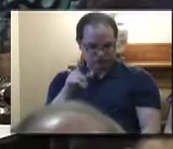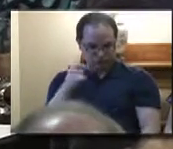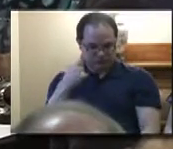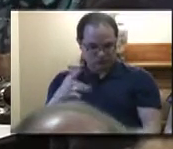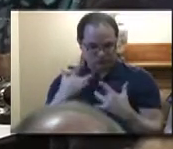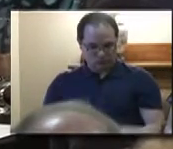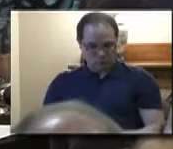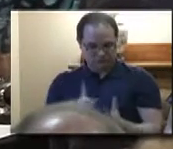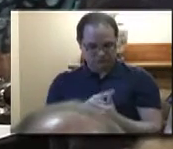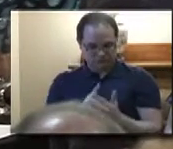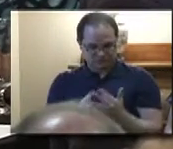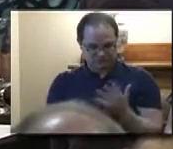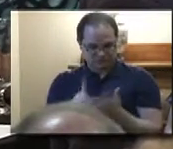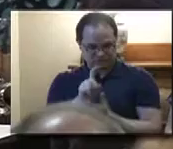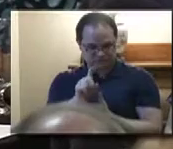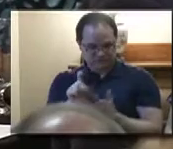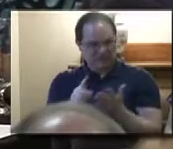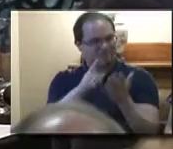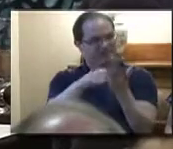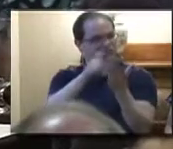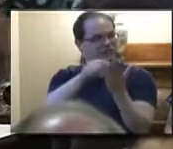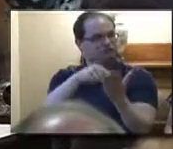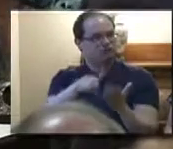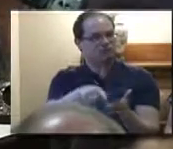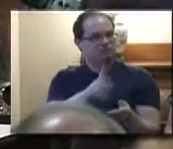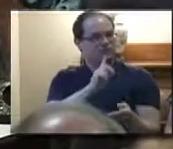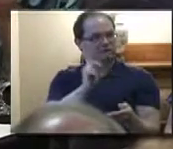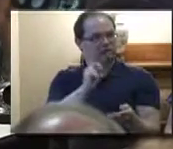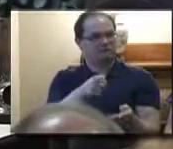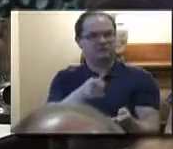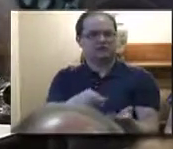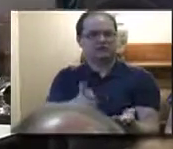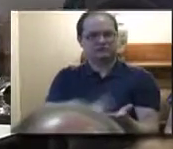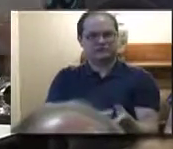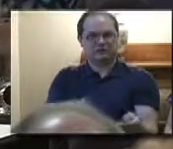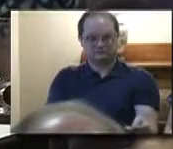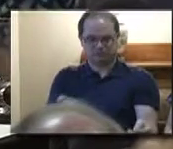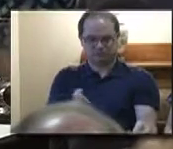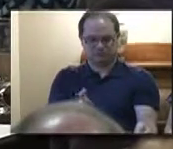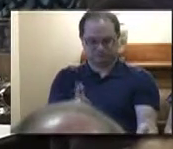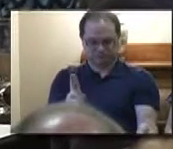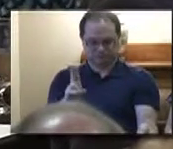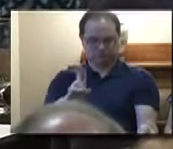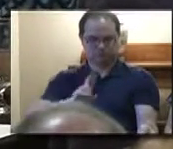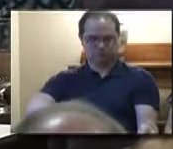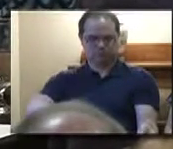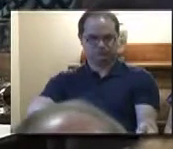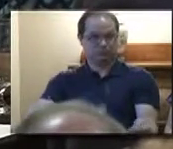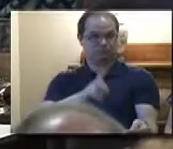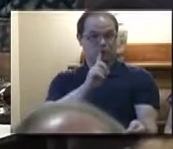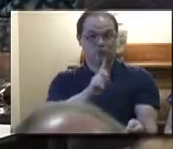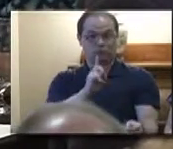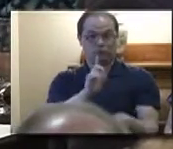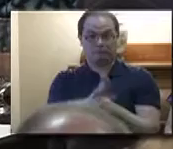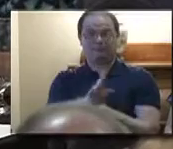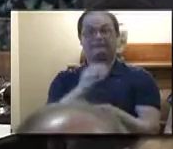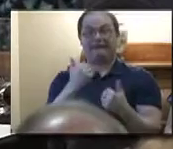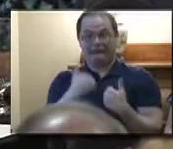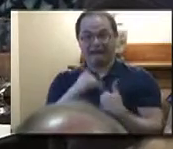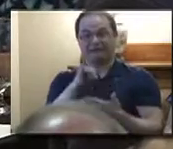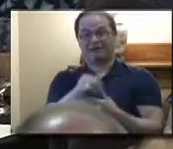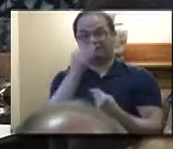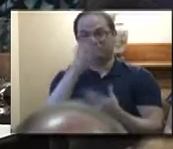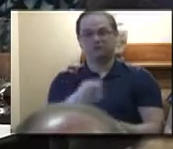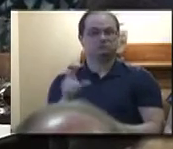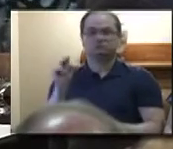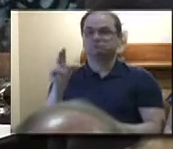depression? They'll a checklist for the deaf person, have them sign their name. And they really haven't gotten the information they needed. And